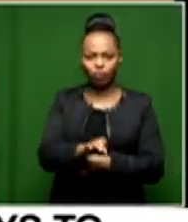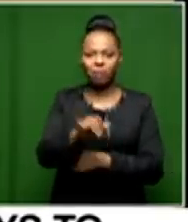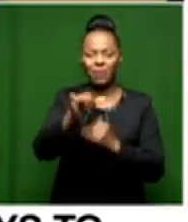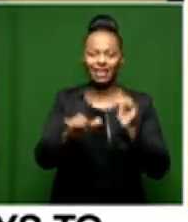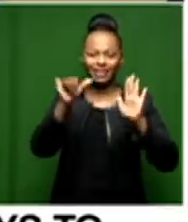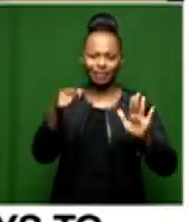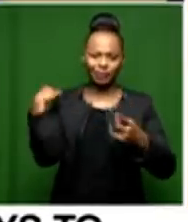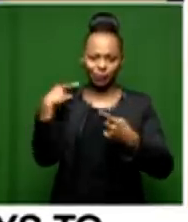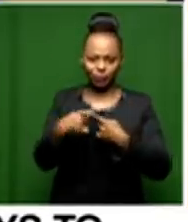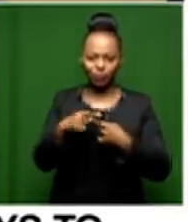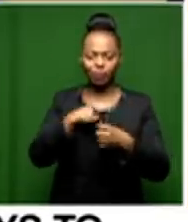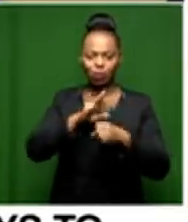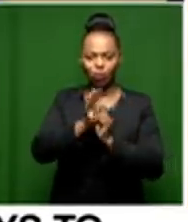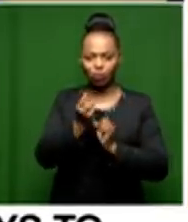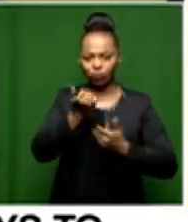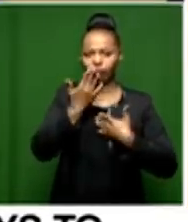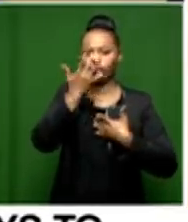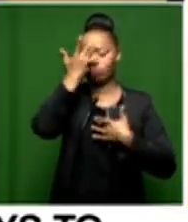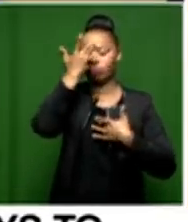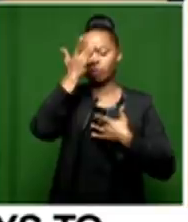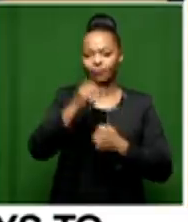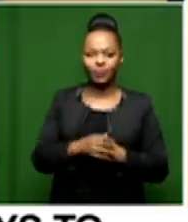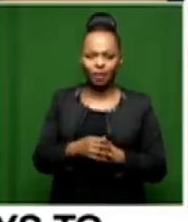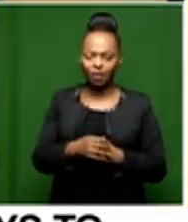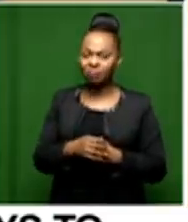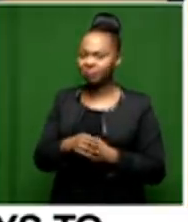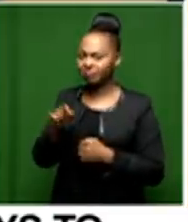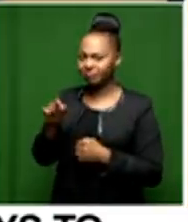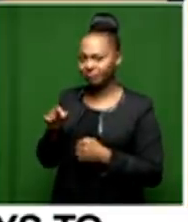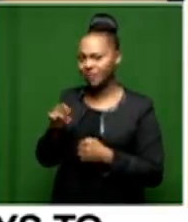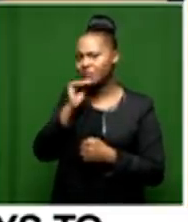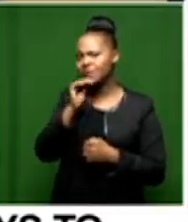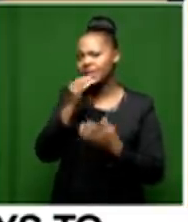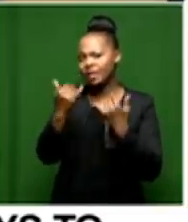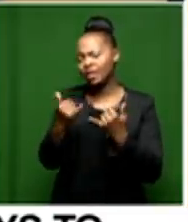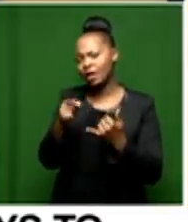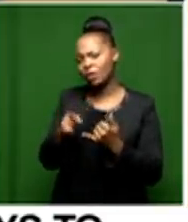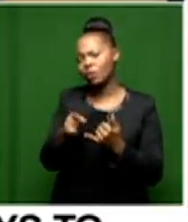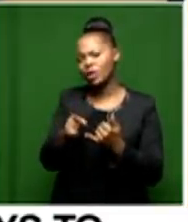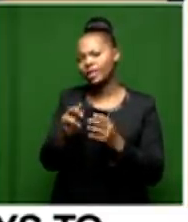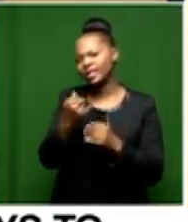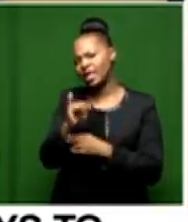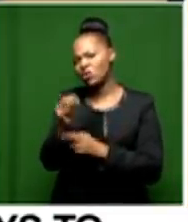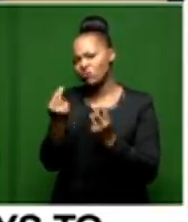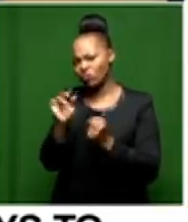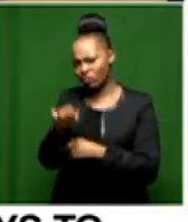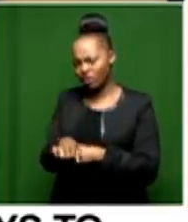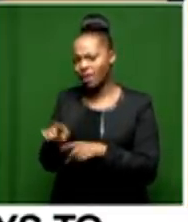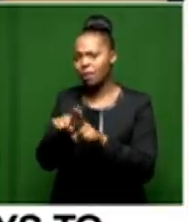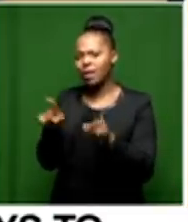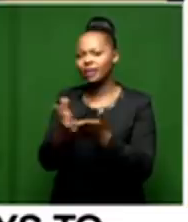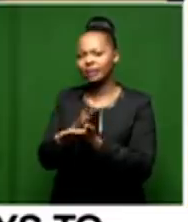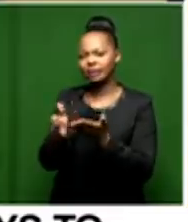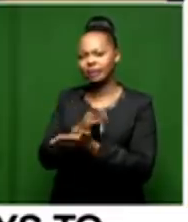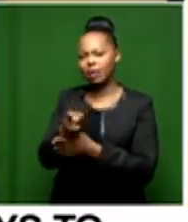ago. So would you say that that is on average probably, well, I suppose there's no average at the moment because it's all still new, but in terms of those